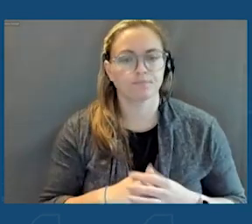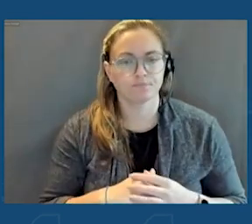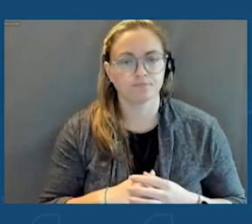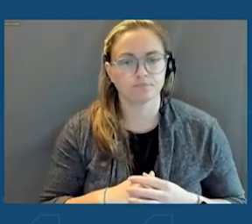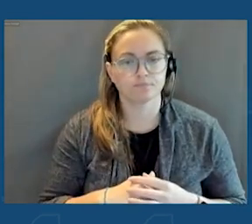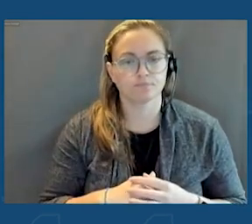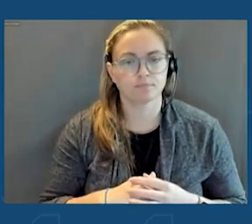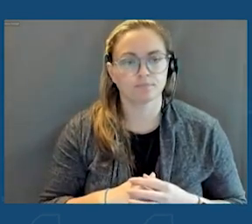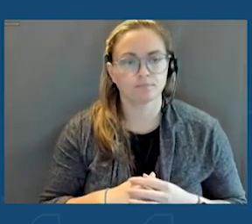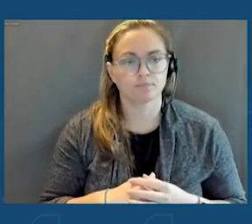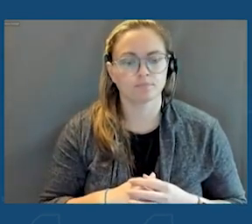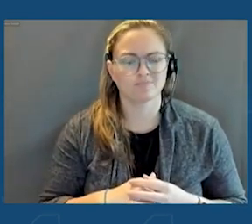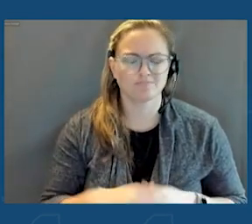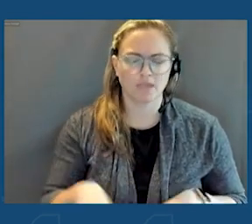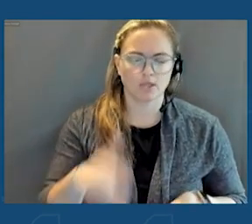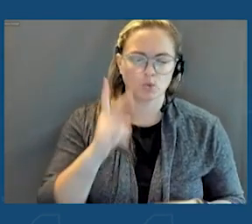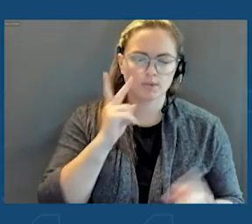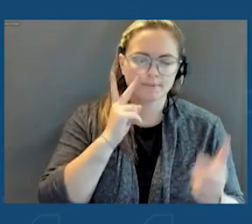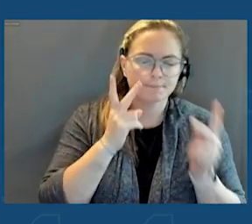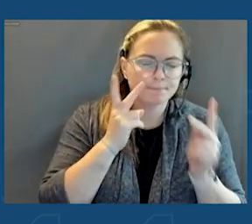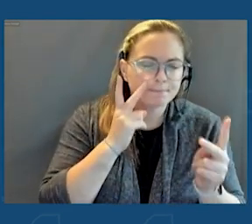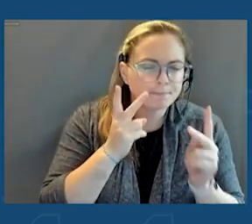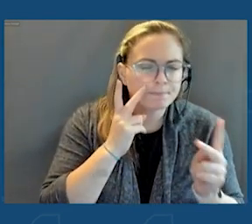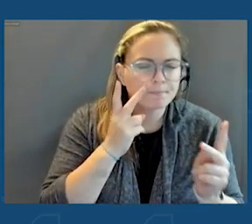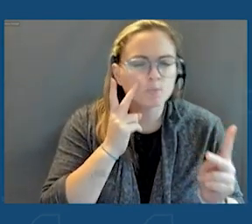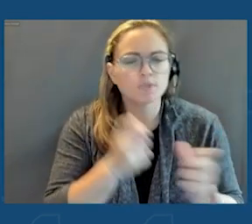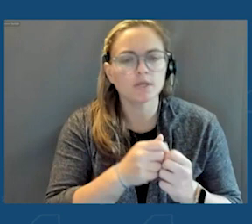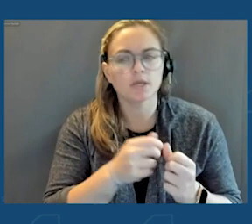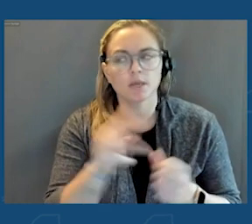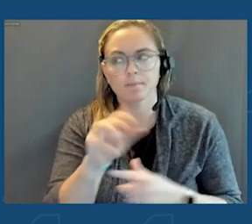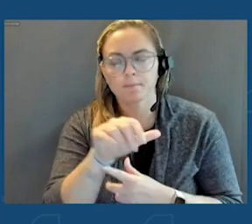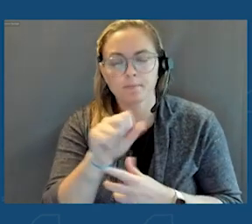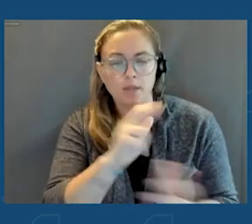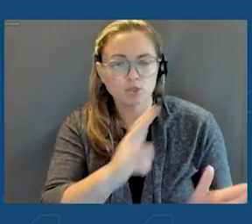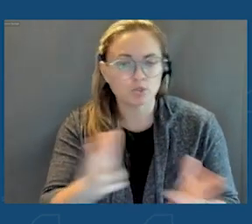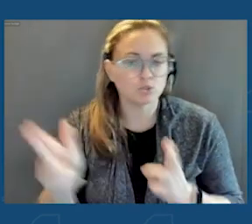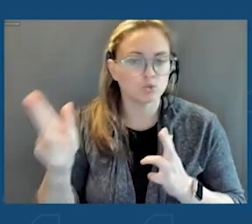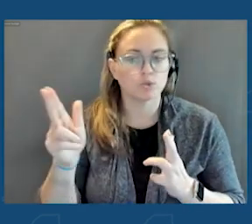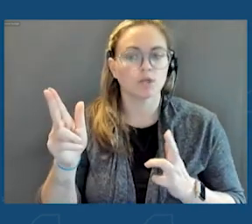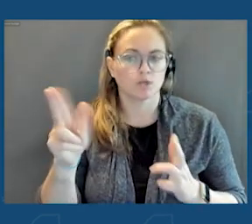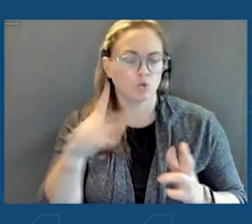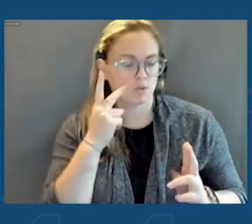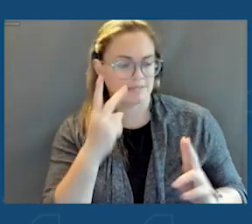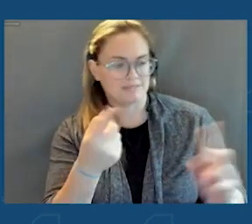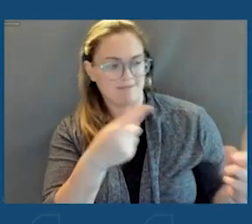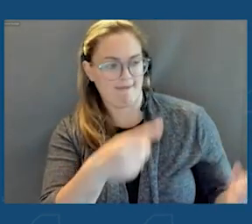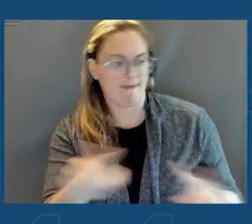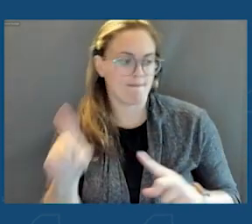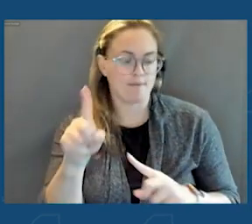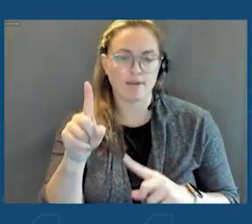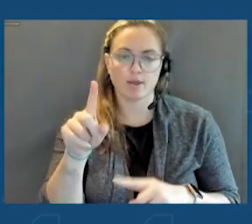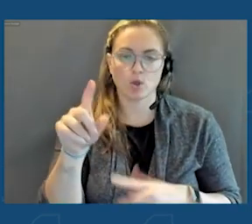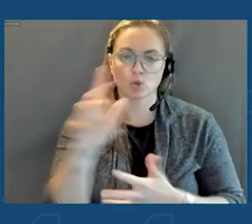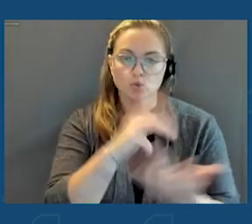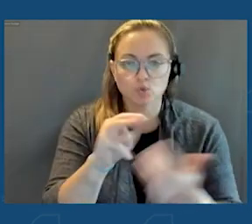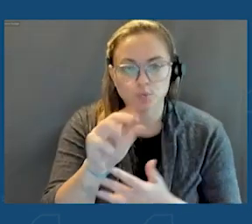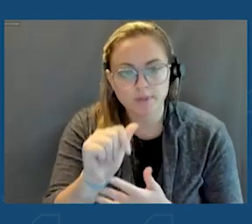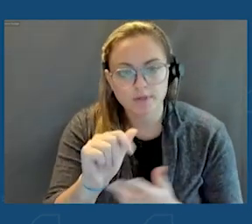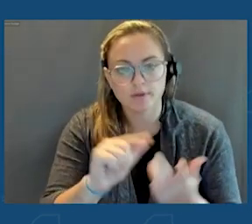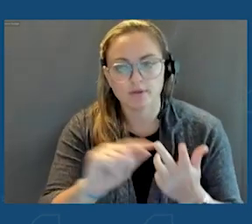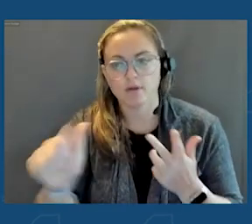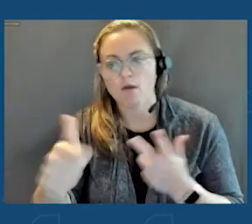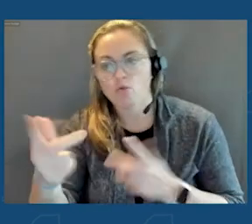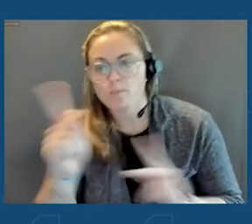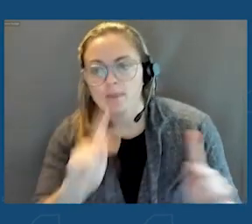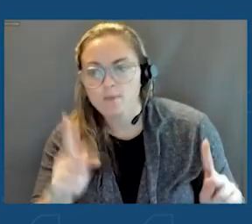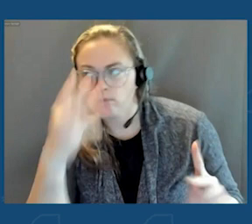who had displayed signs, just like we've seen in mass shootings and other people who telegraph on social media or to other people that they're going to do